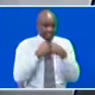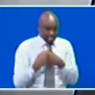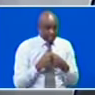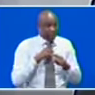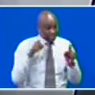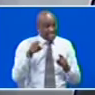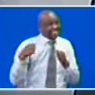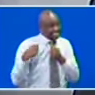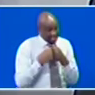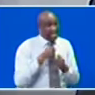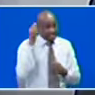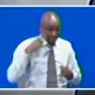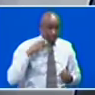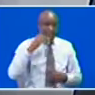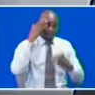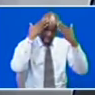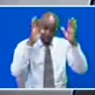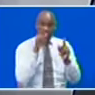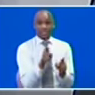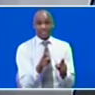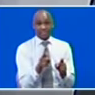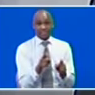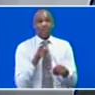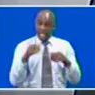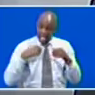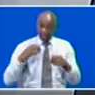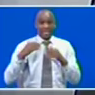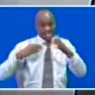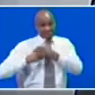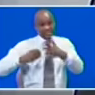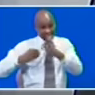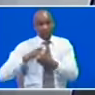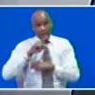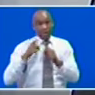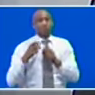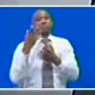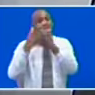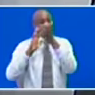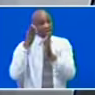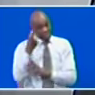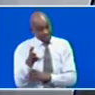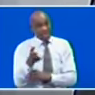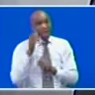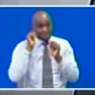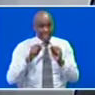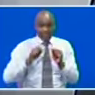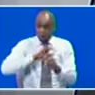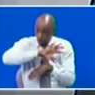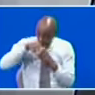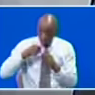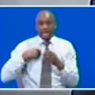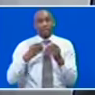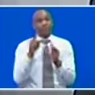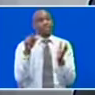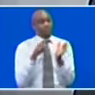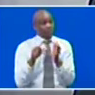a challenge that Kenyans have to be aware of, that there are limitations in the country in terms of coverage, and that we all have to collectively find ways of dealing with them.